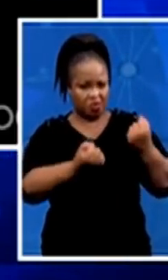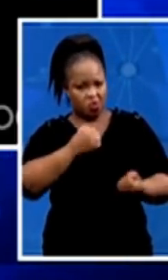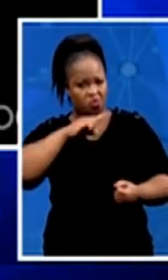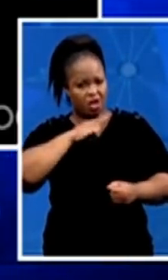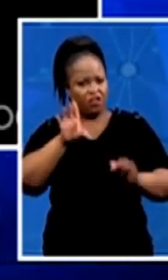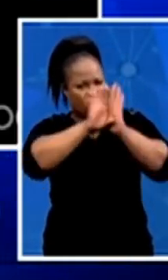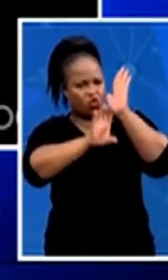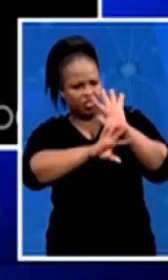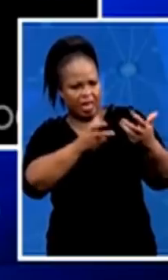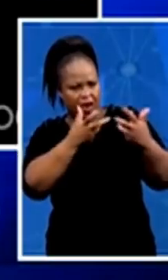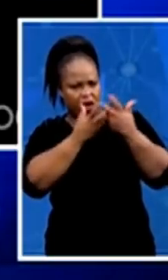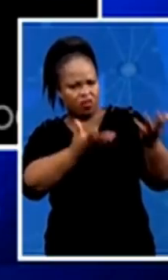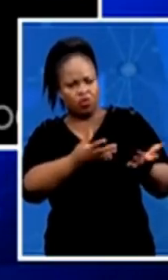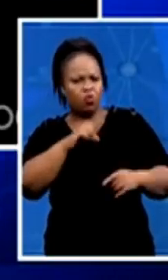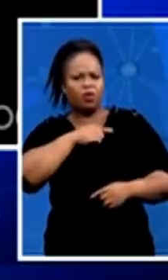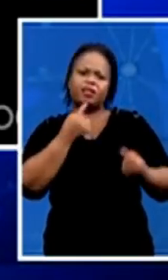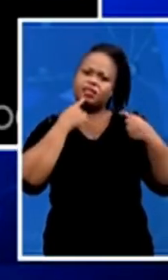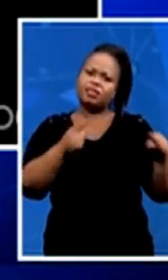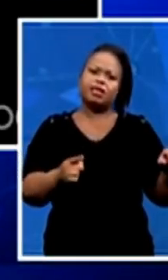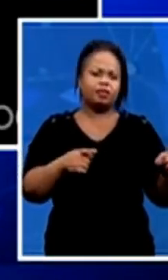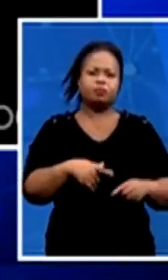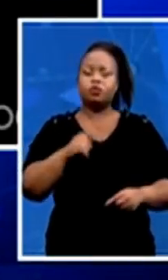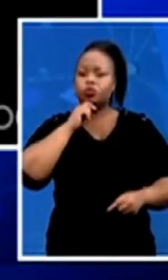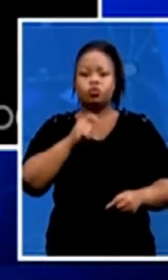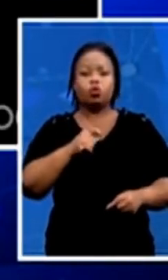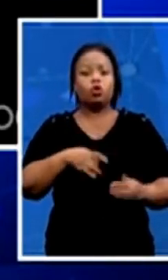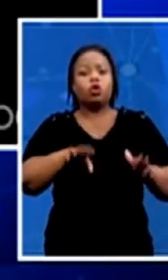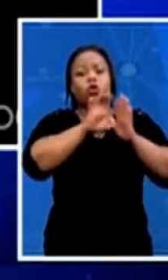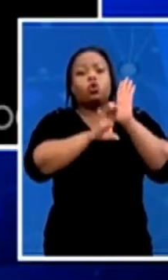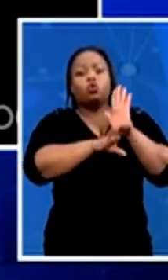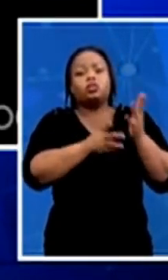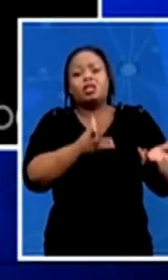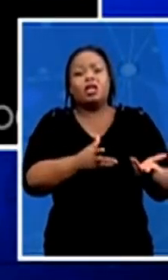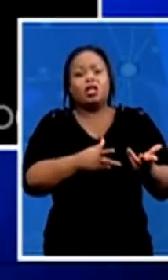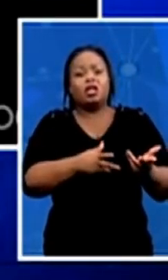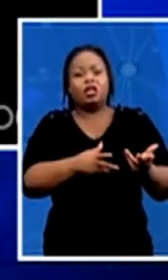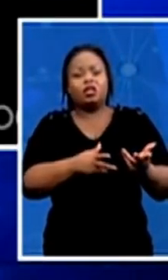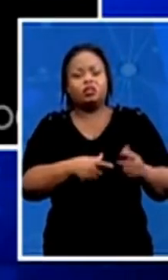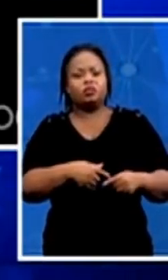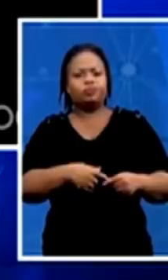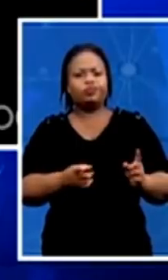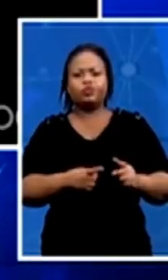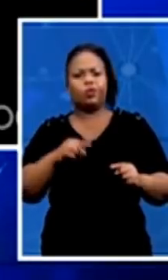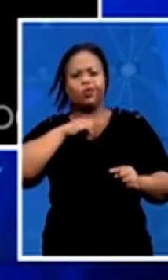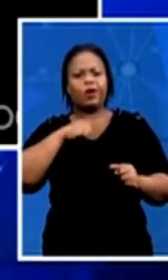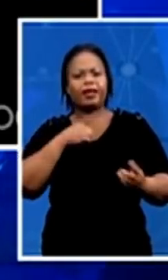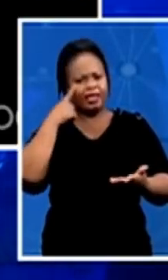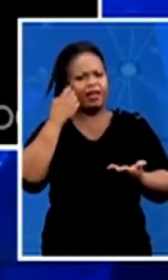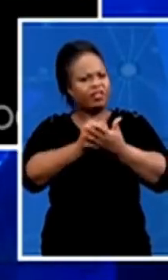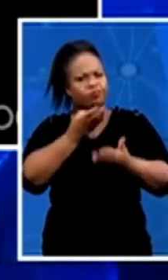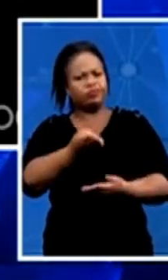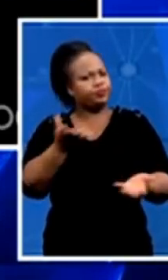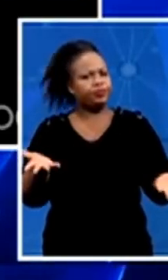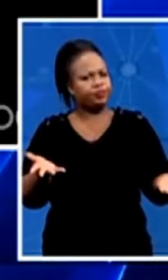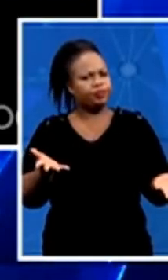in PECO as to be constitutional as in Faki, where a court deals with it on motion procedure, isn't it? So that case